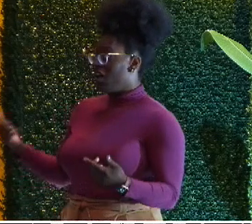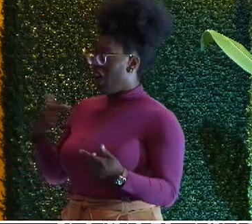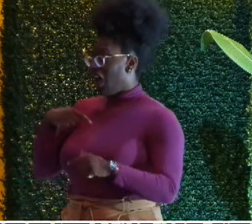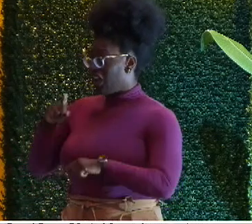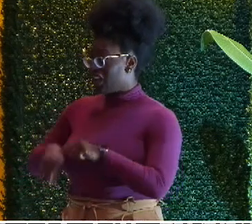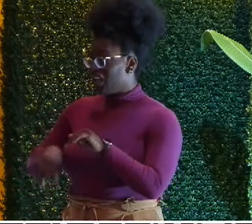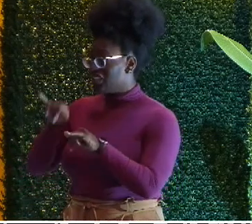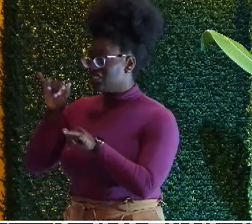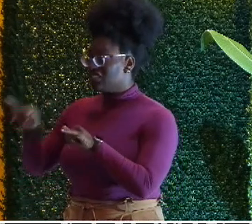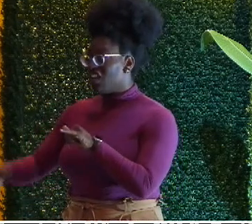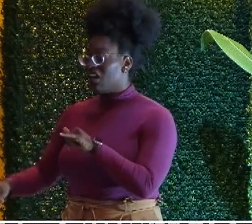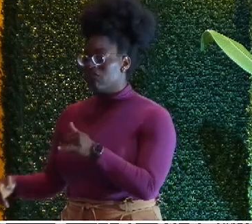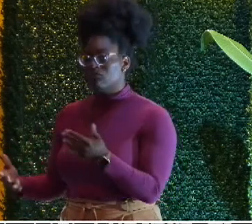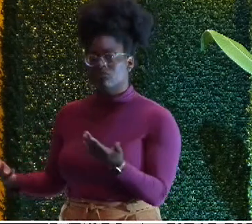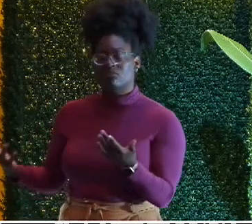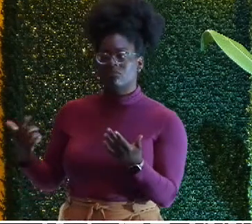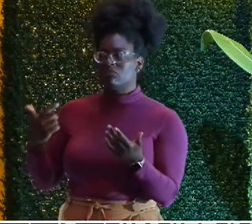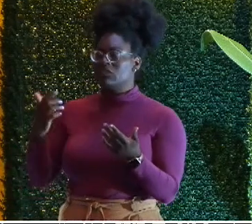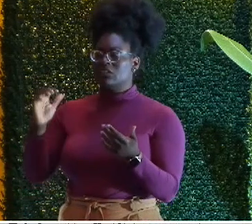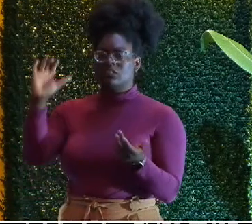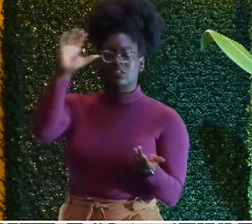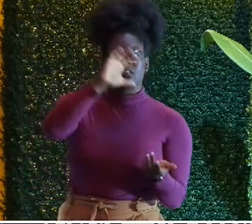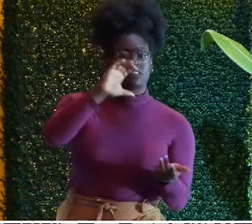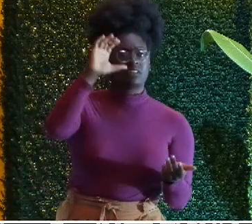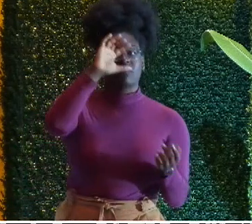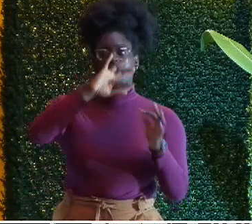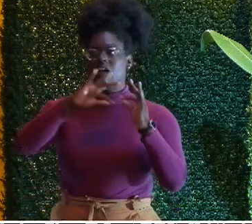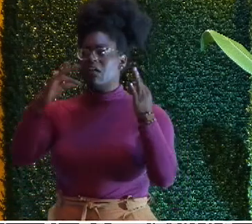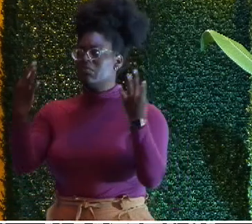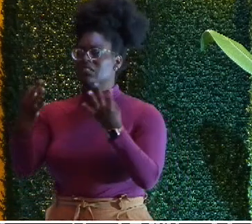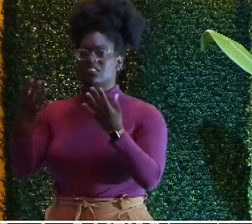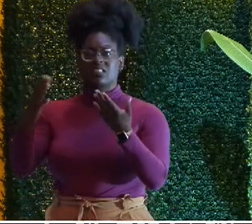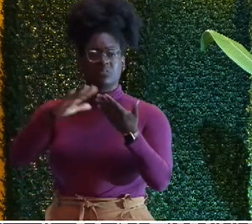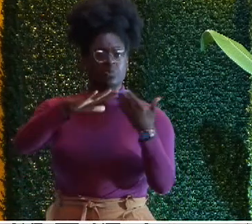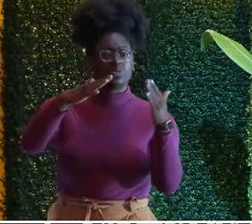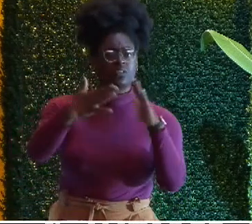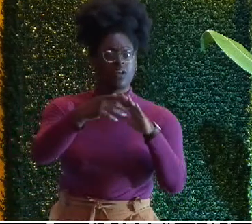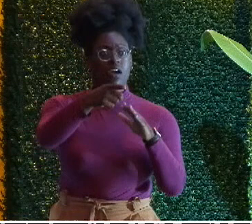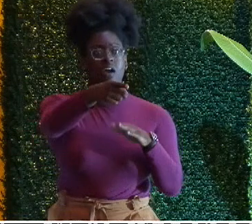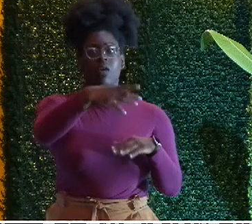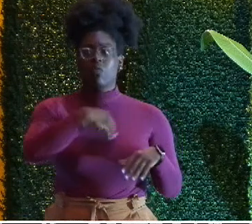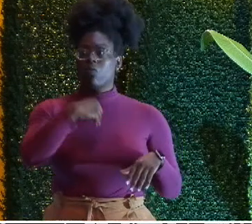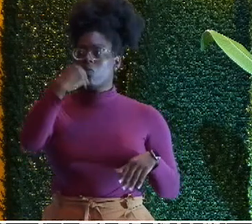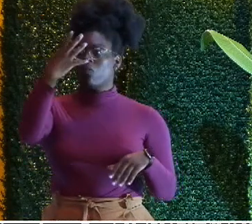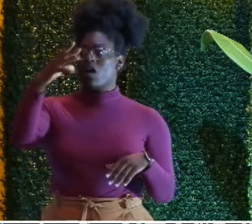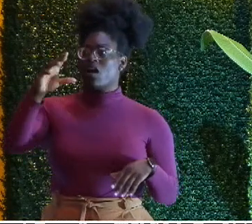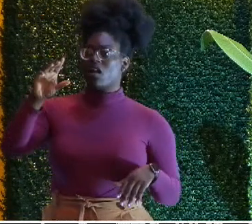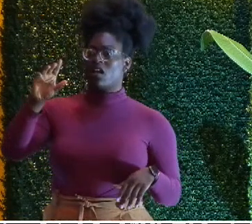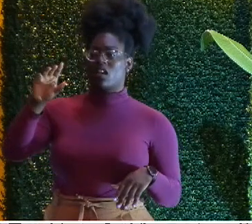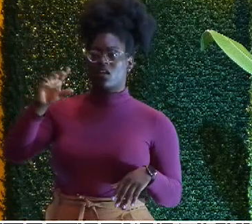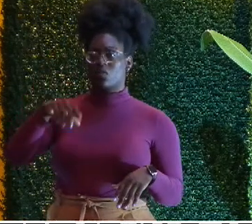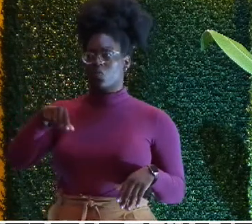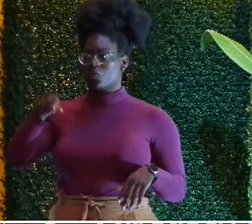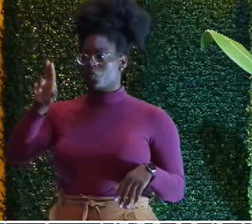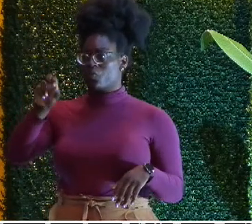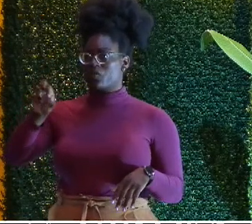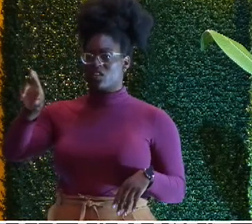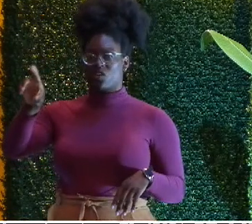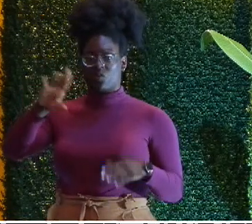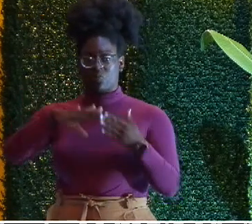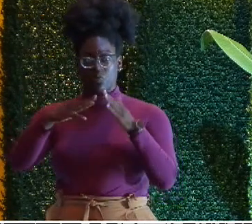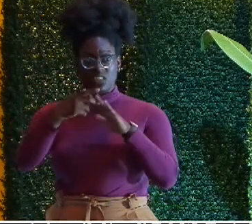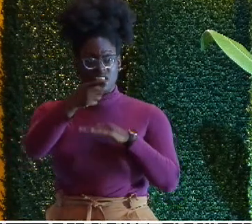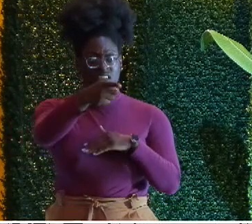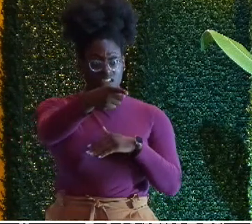but want to sit here and accuse us of pandering to white queer people